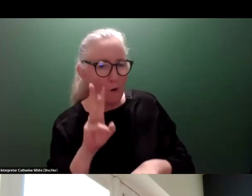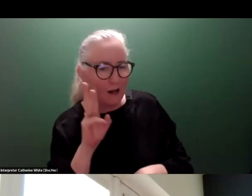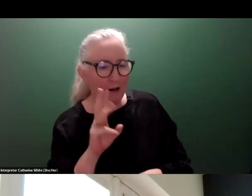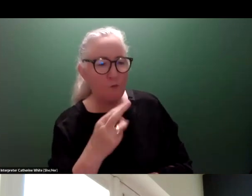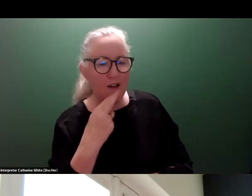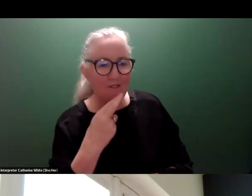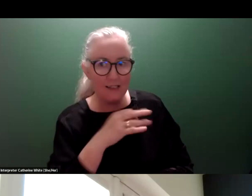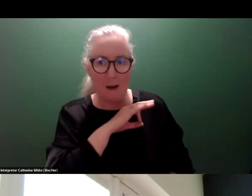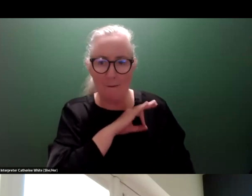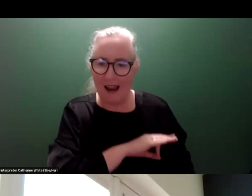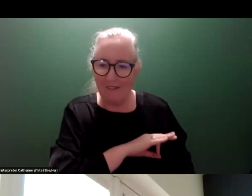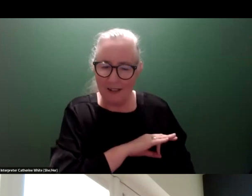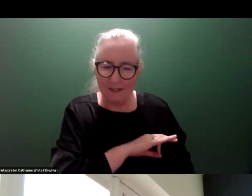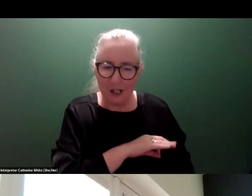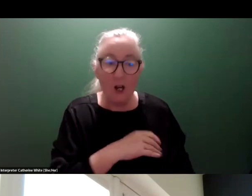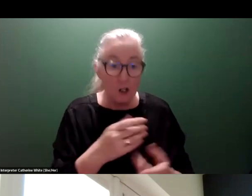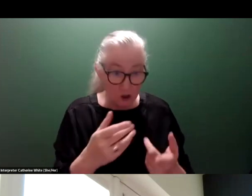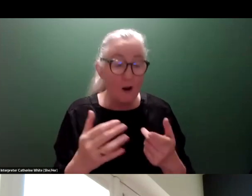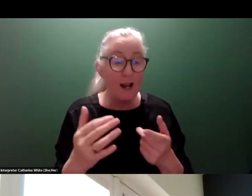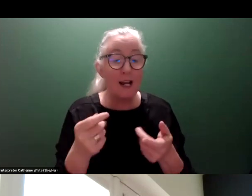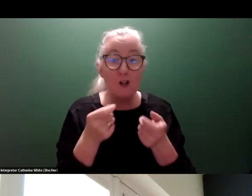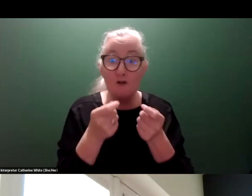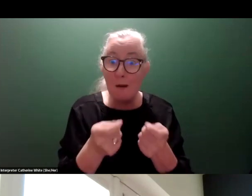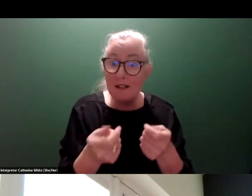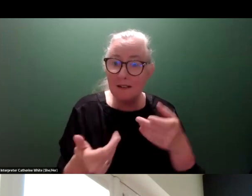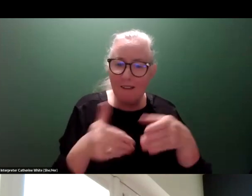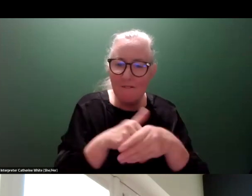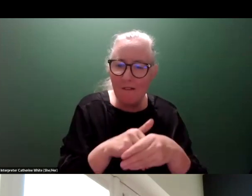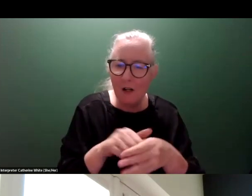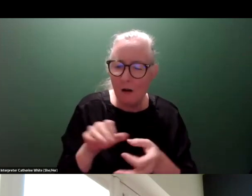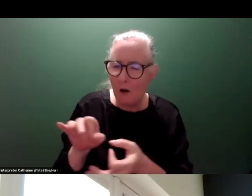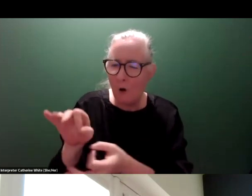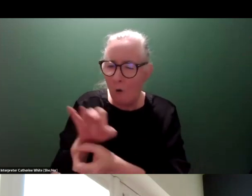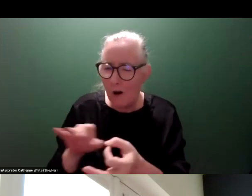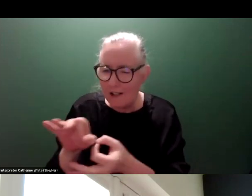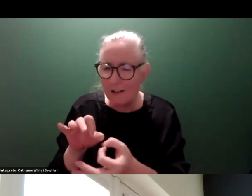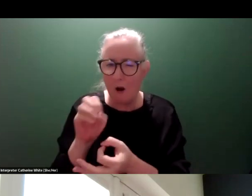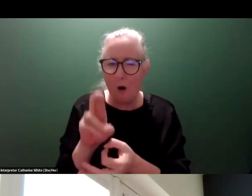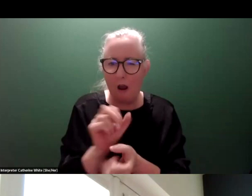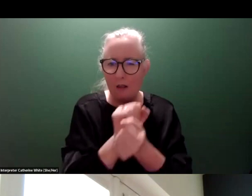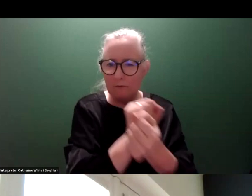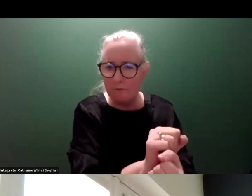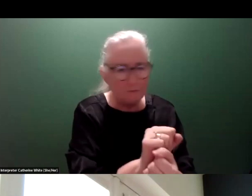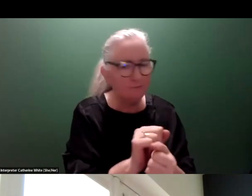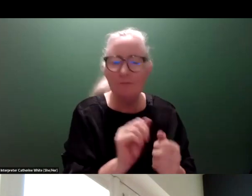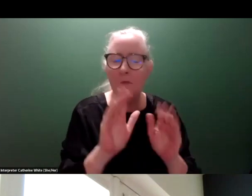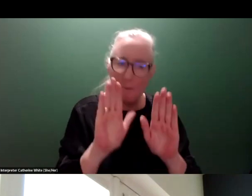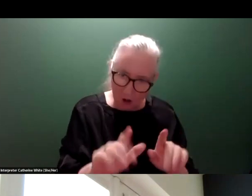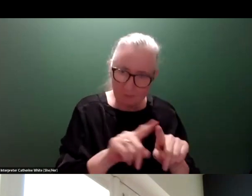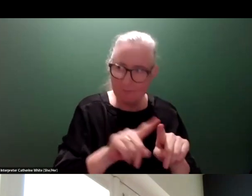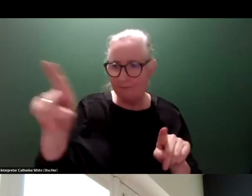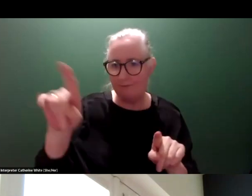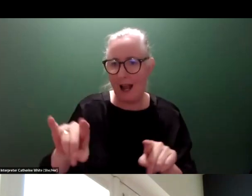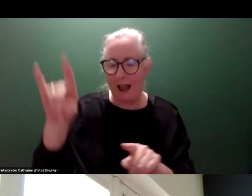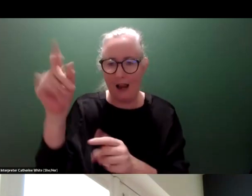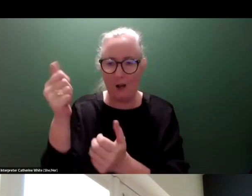And as always, if treatment involves possible coercion or detention, then going to the High Court under inherent jurisdiction